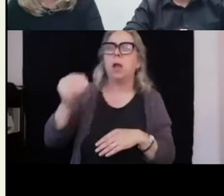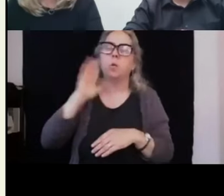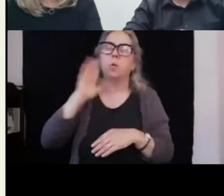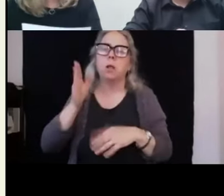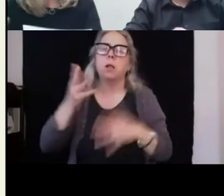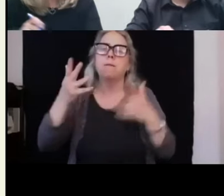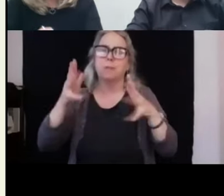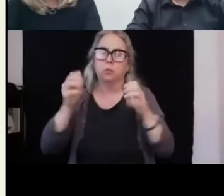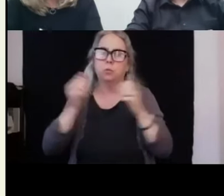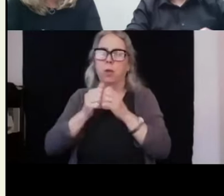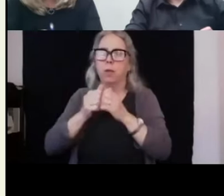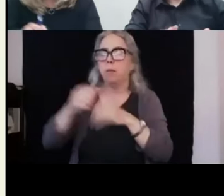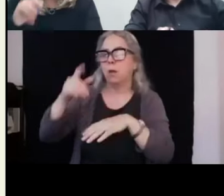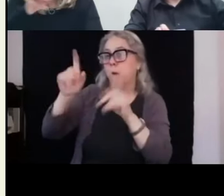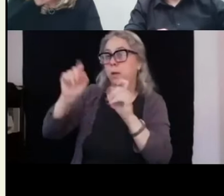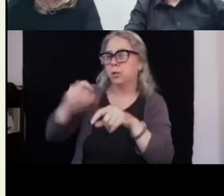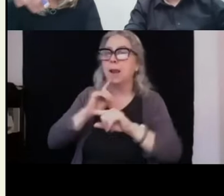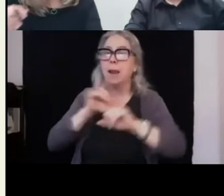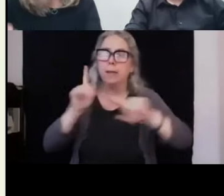period.